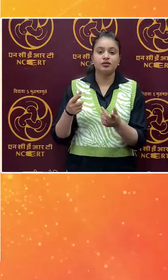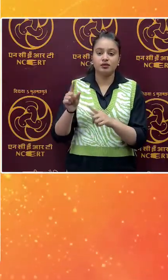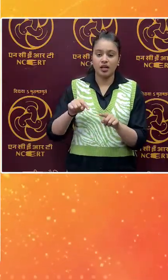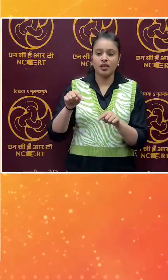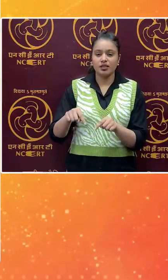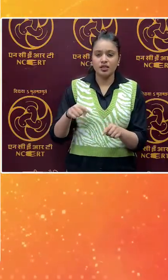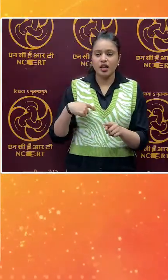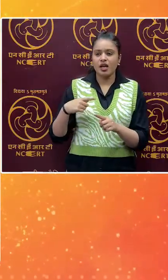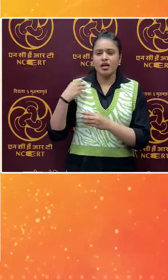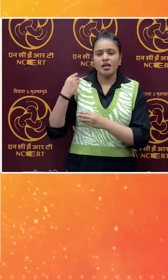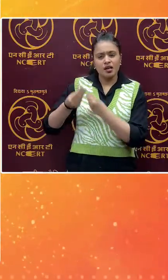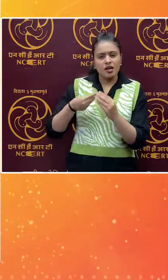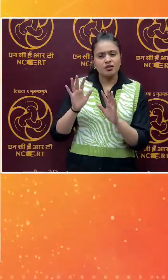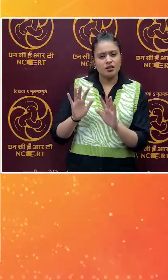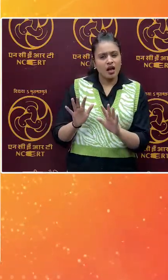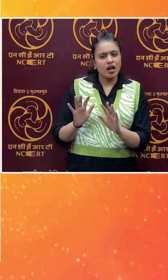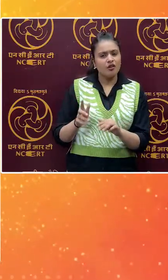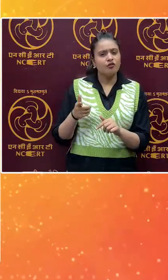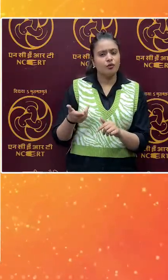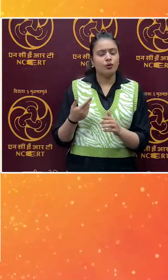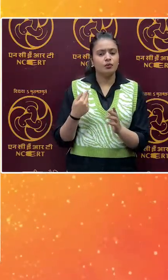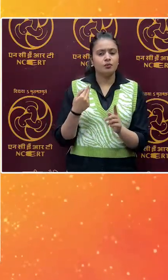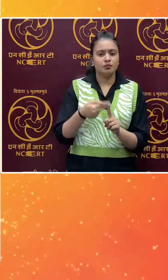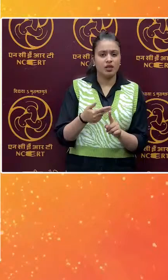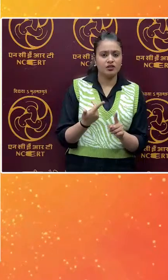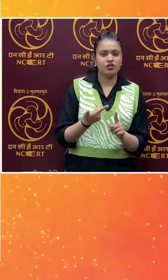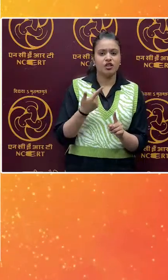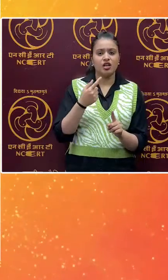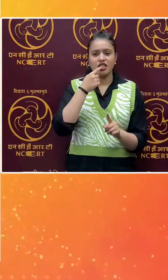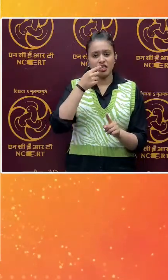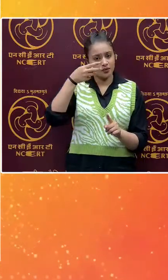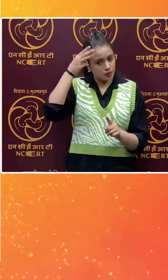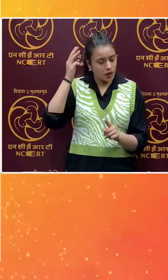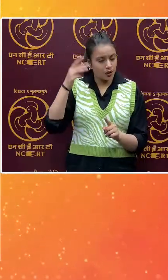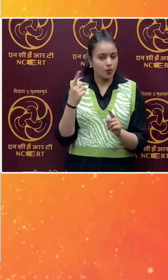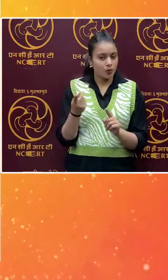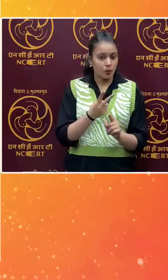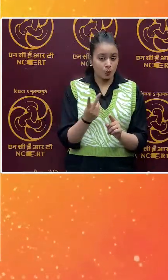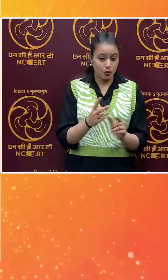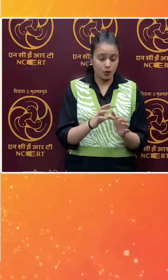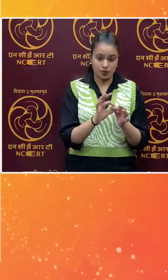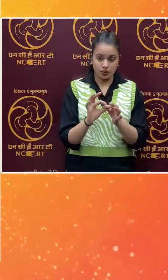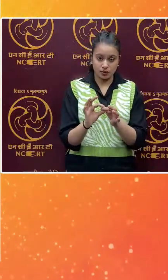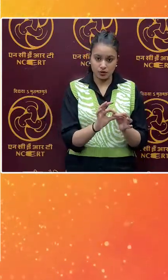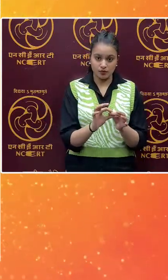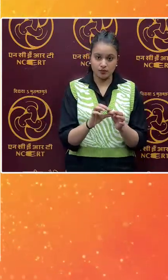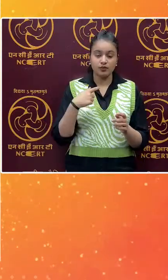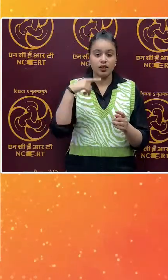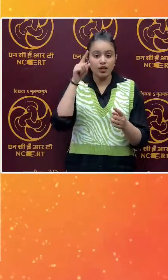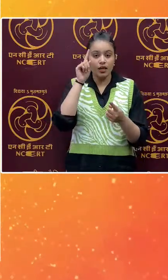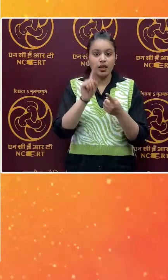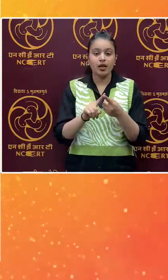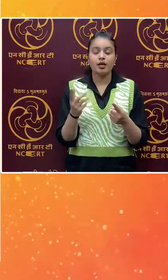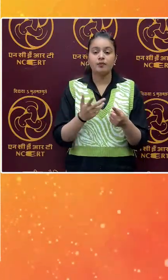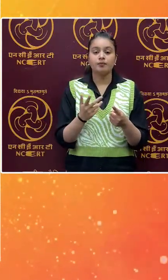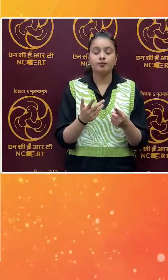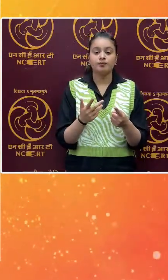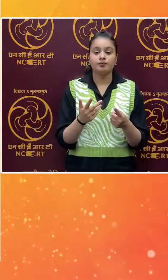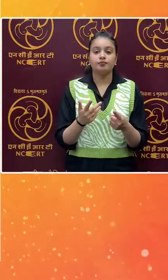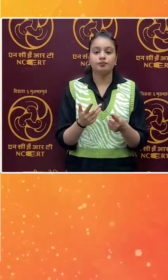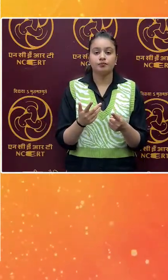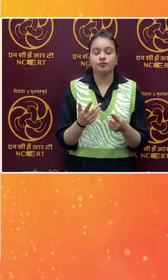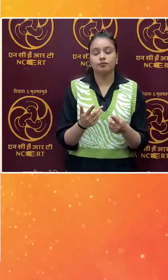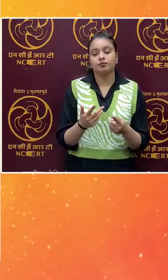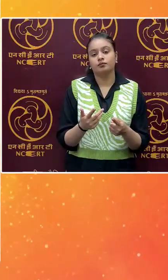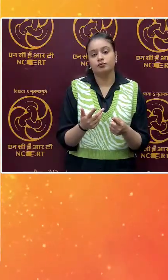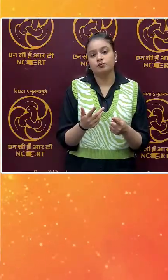legacy has been there. You mentioned about Indira Gandhi and Bhabha's relation, and then Agenda is